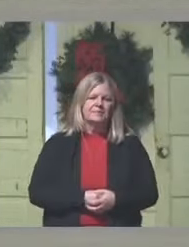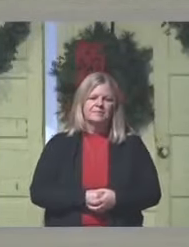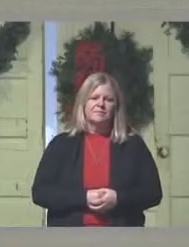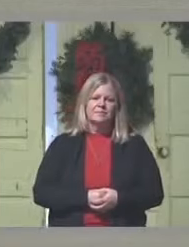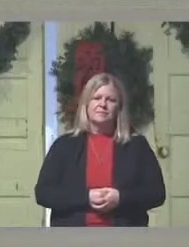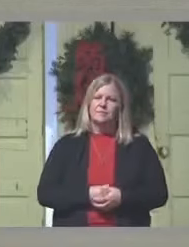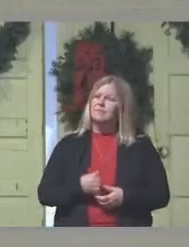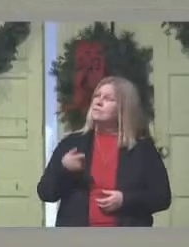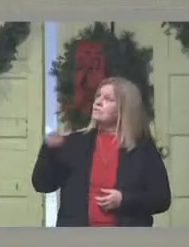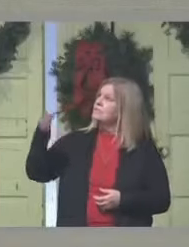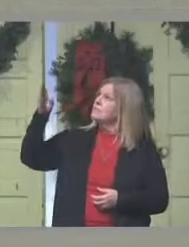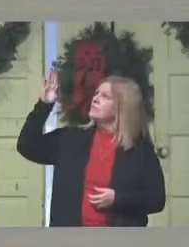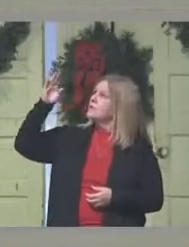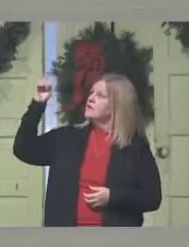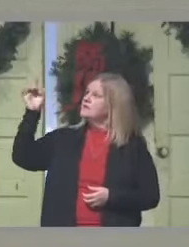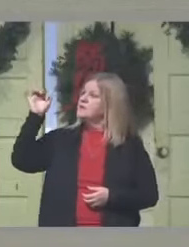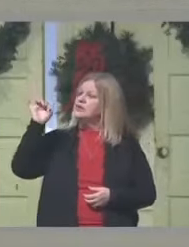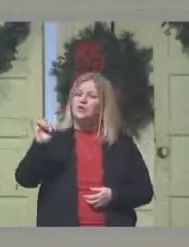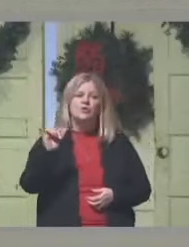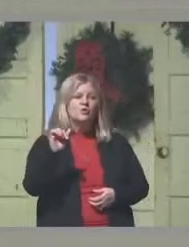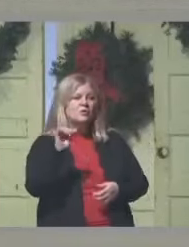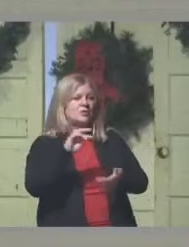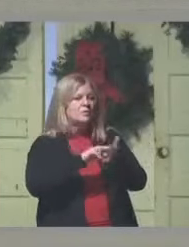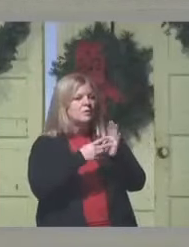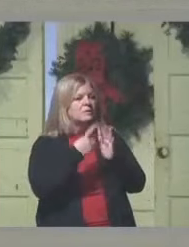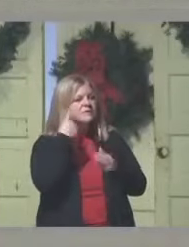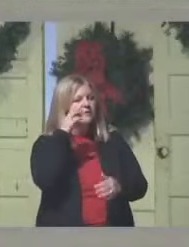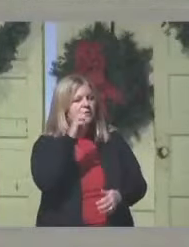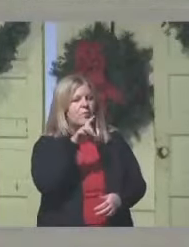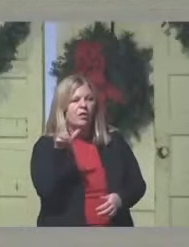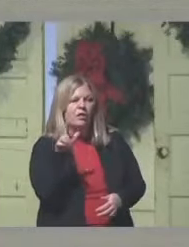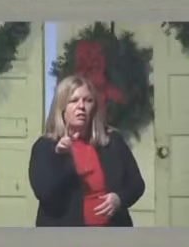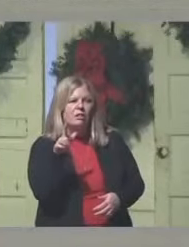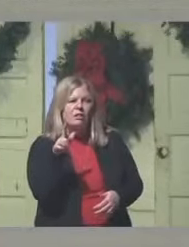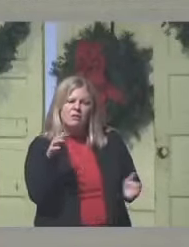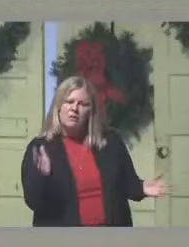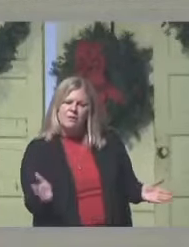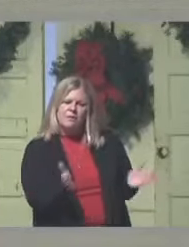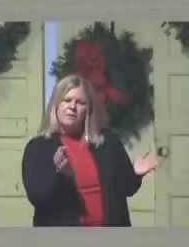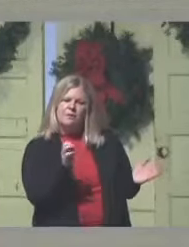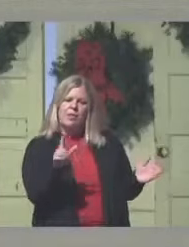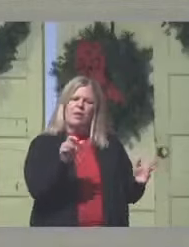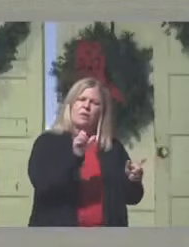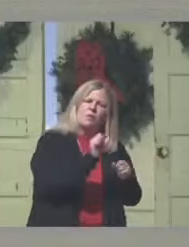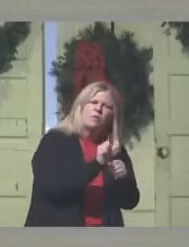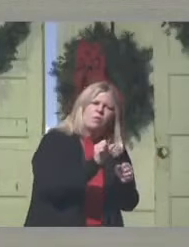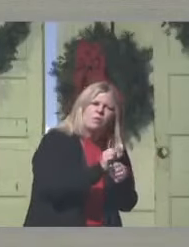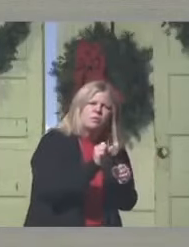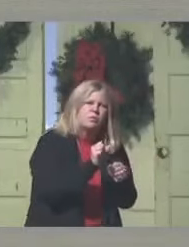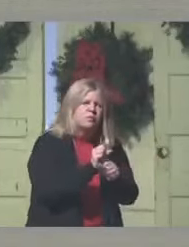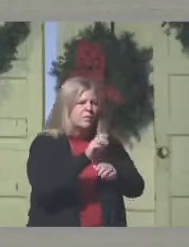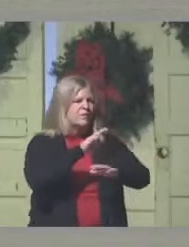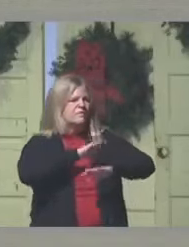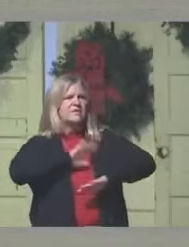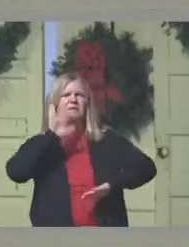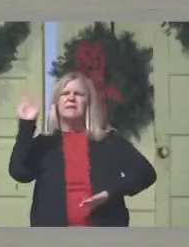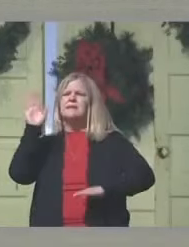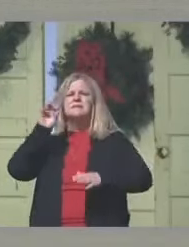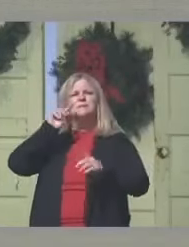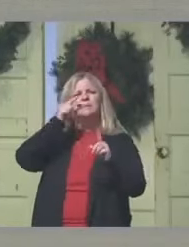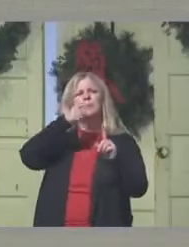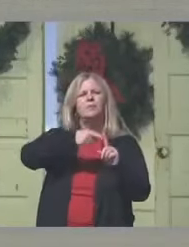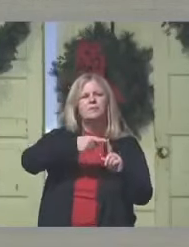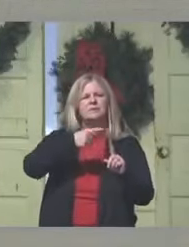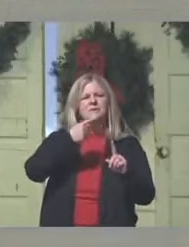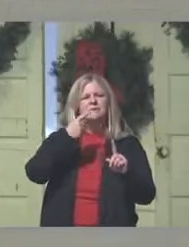What was God's eternal purpose for Paul, motivating Paul to labor and strive to fulfill God's purpose